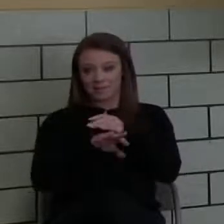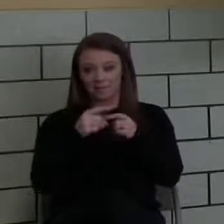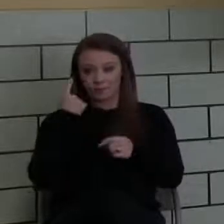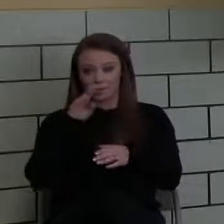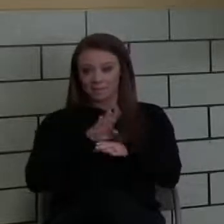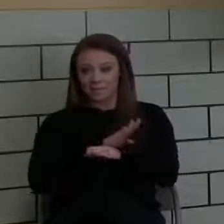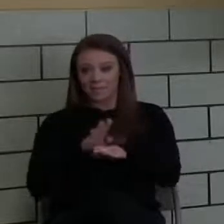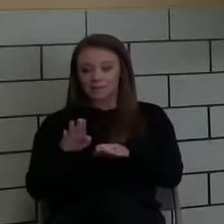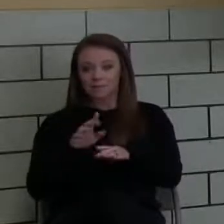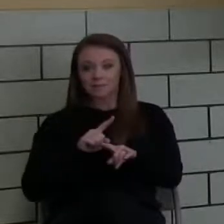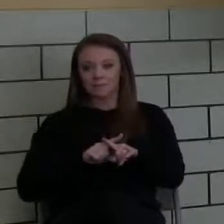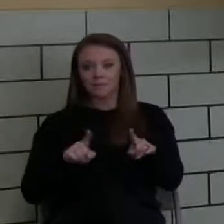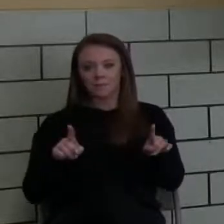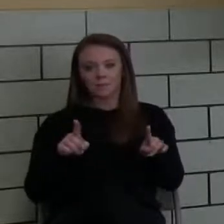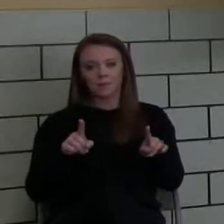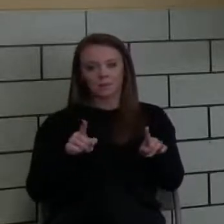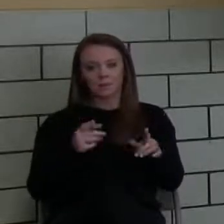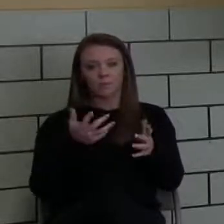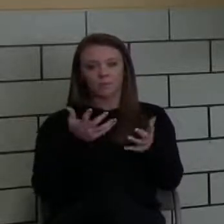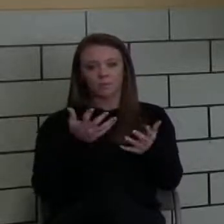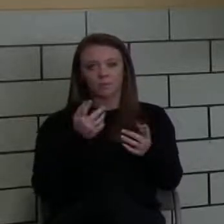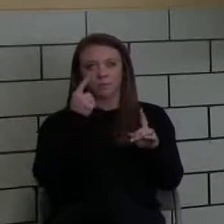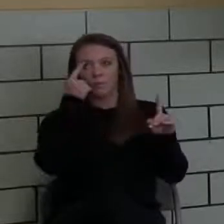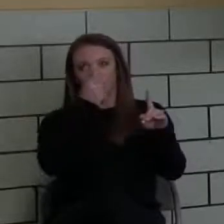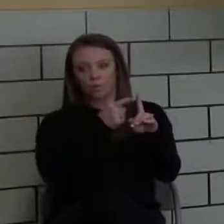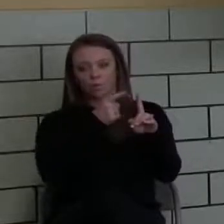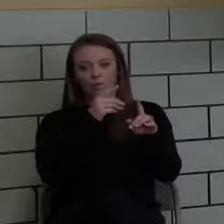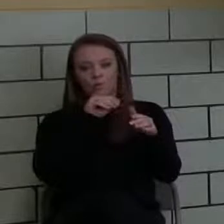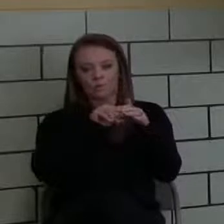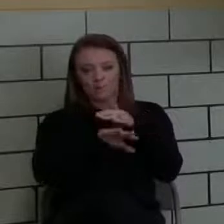the idea is there'll be access to all the businesses